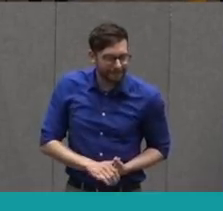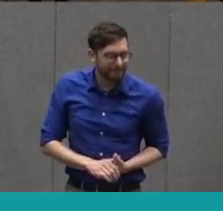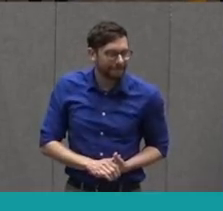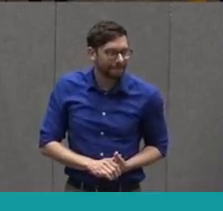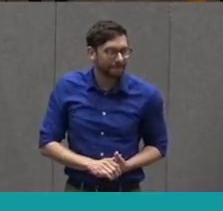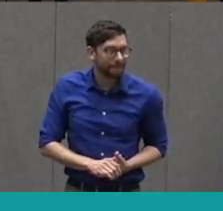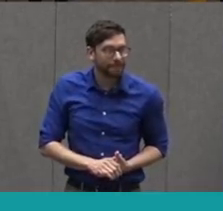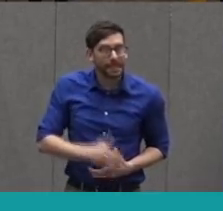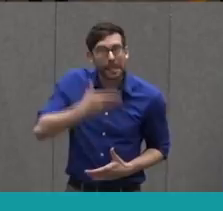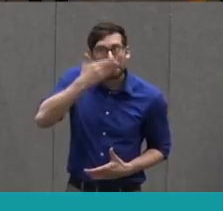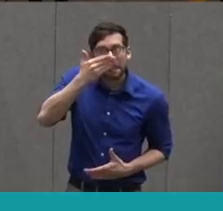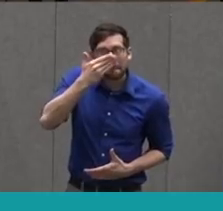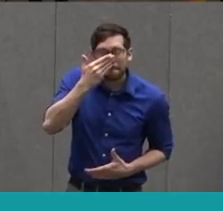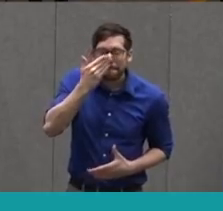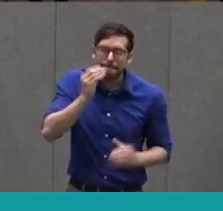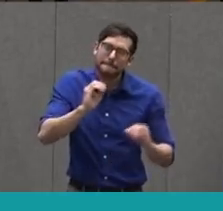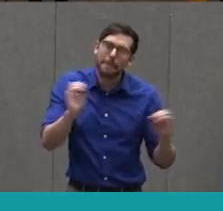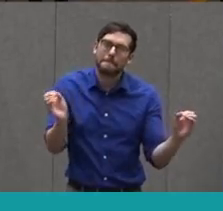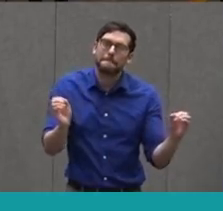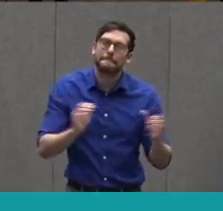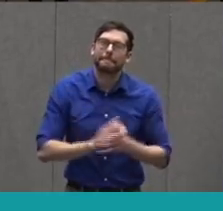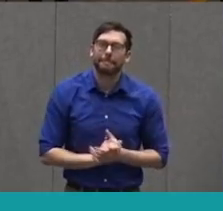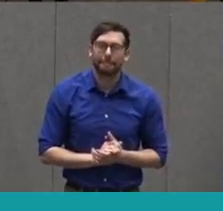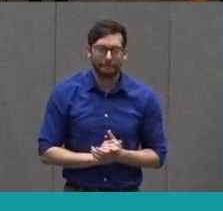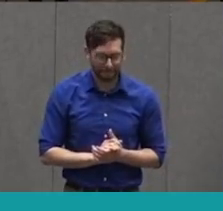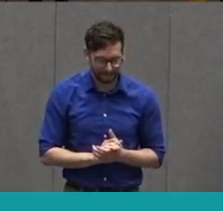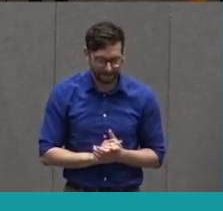but I don't smell anything.